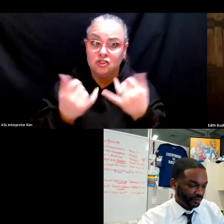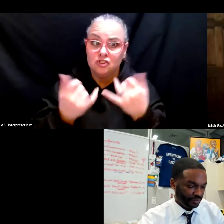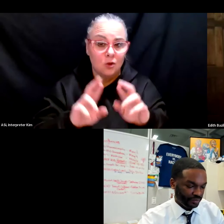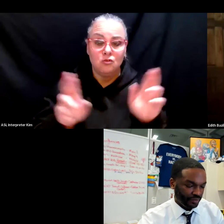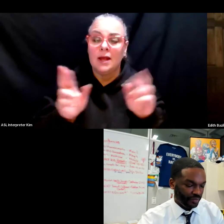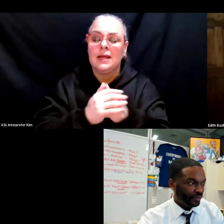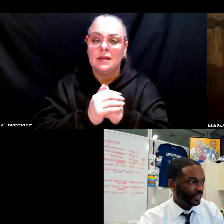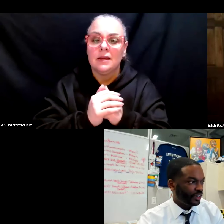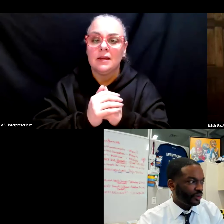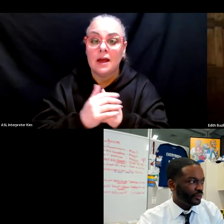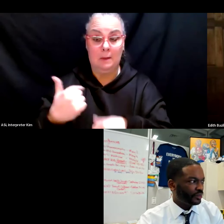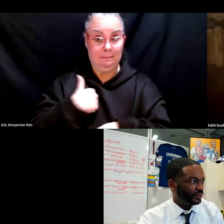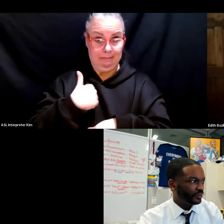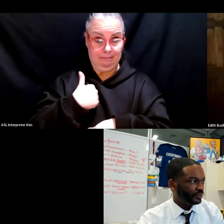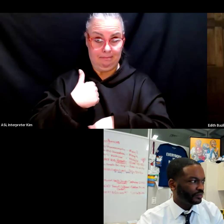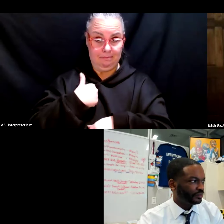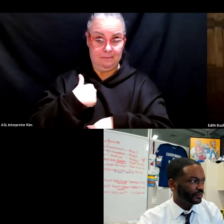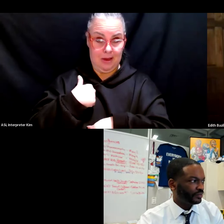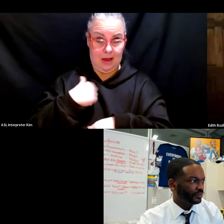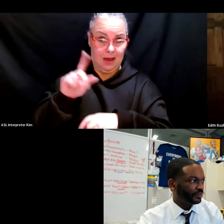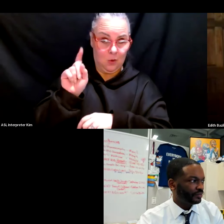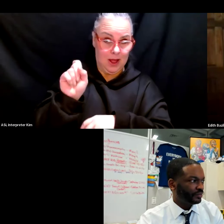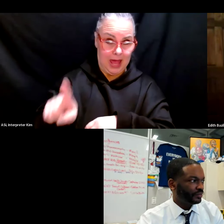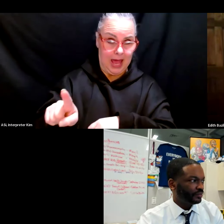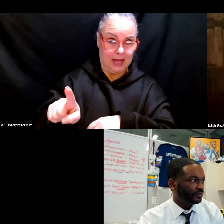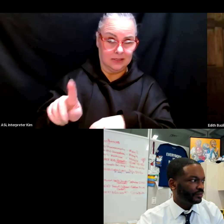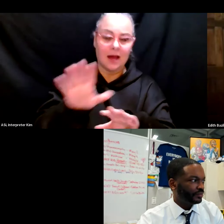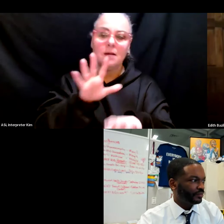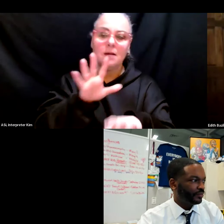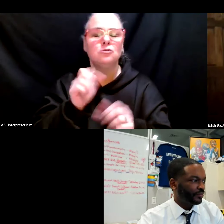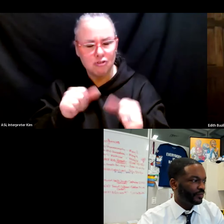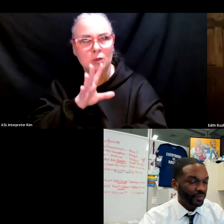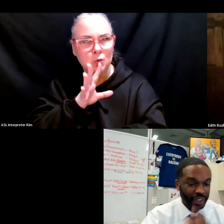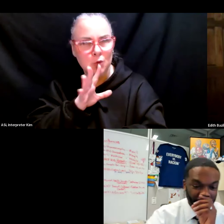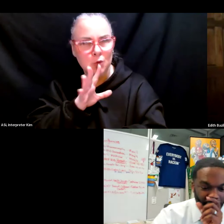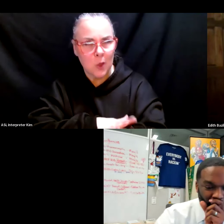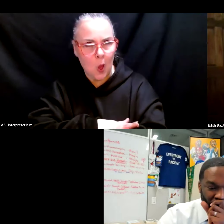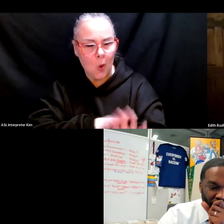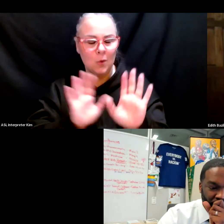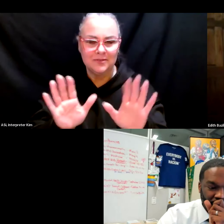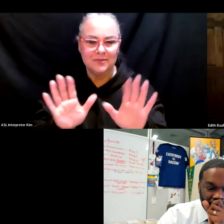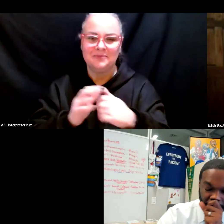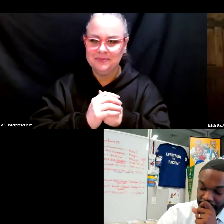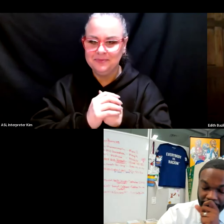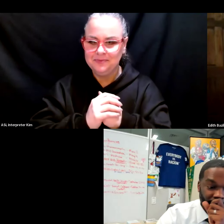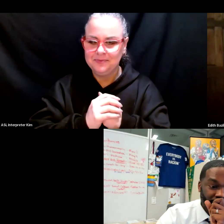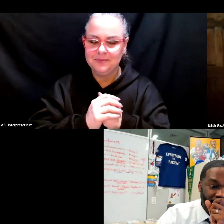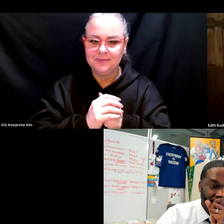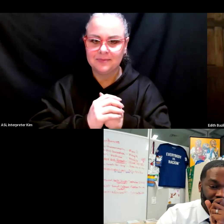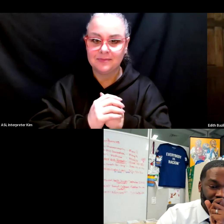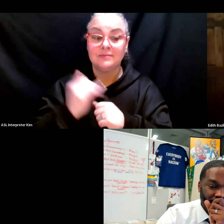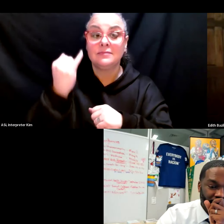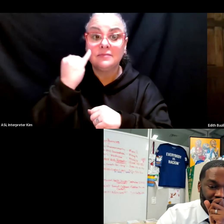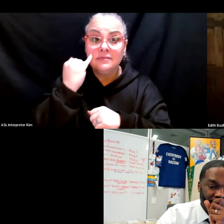What I am going to ask, and I'm talking slower, is that if you